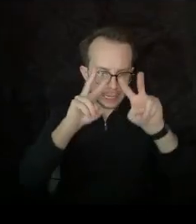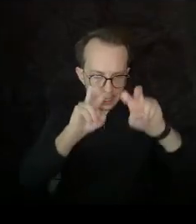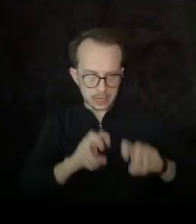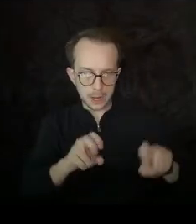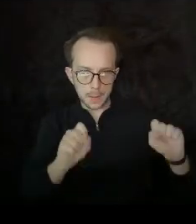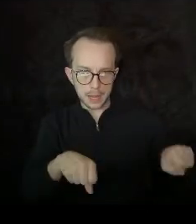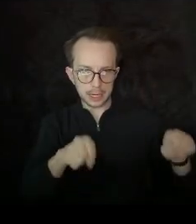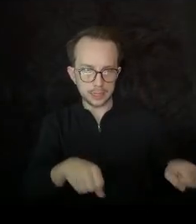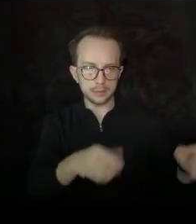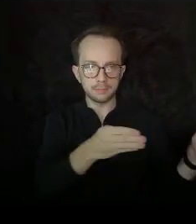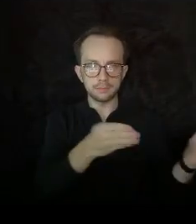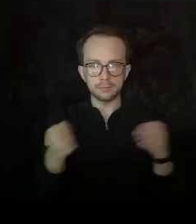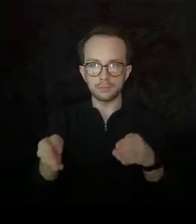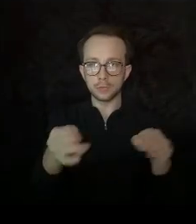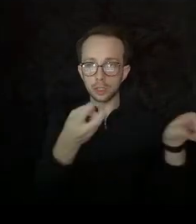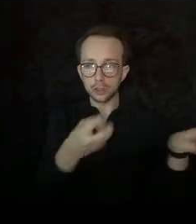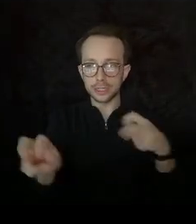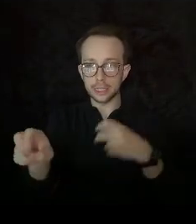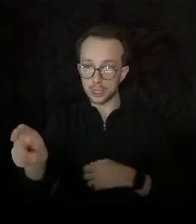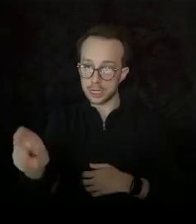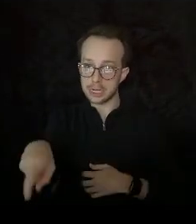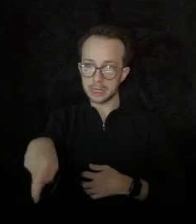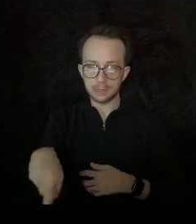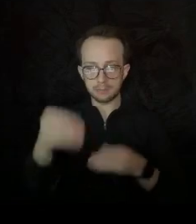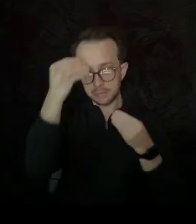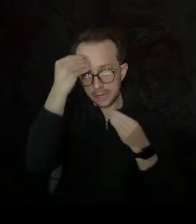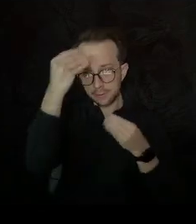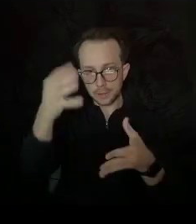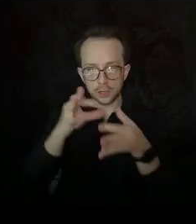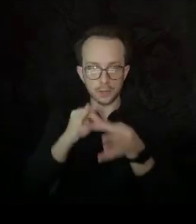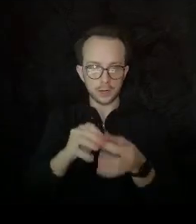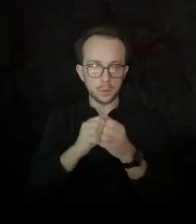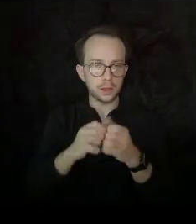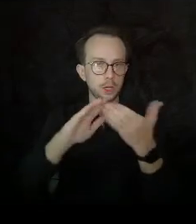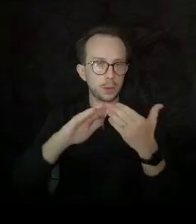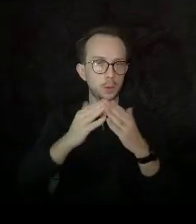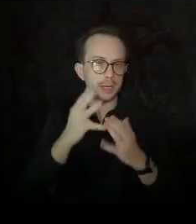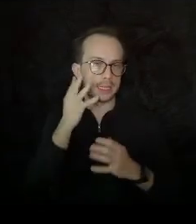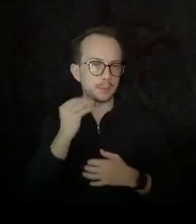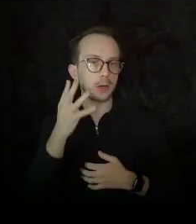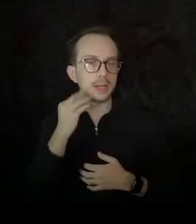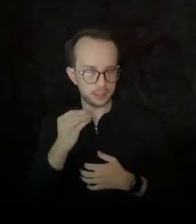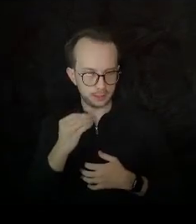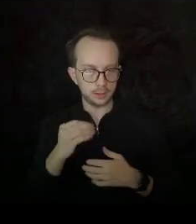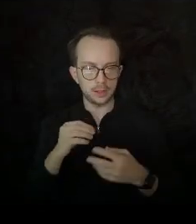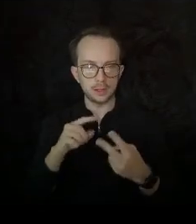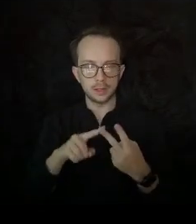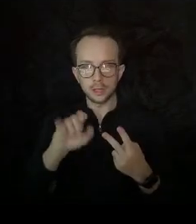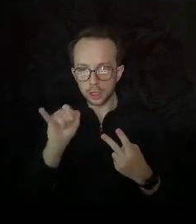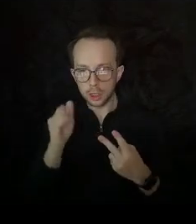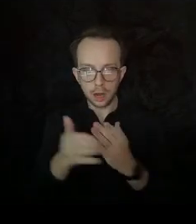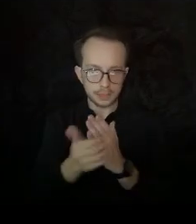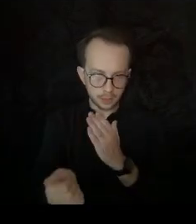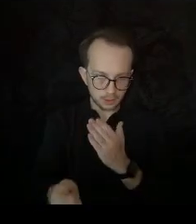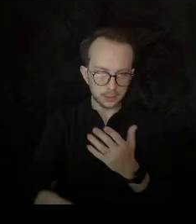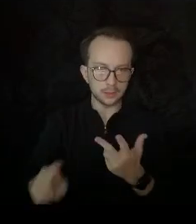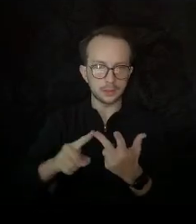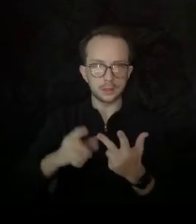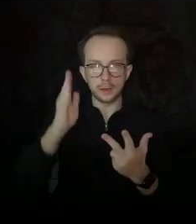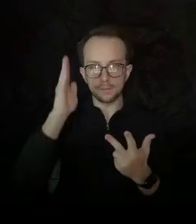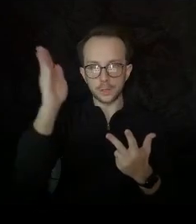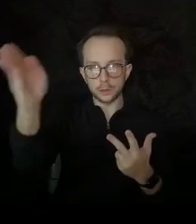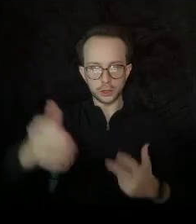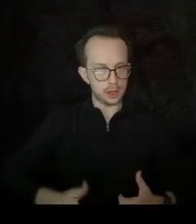transition needs, information about your child's community experiences, job skills, future living